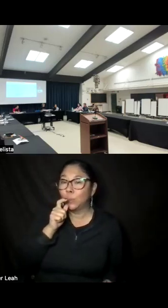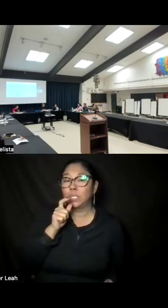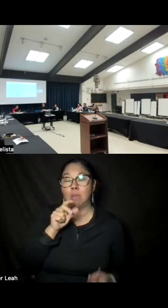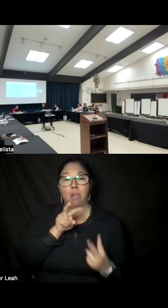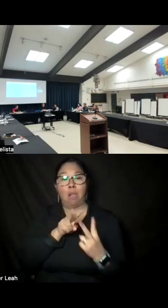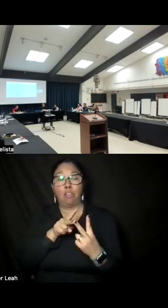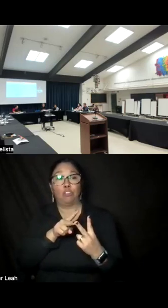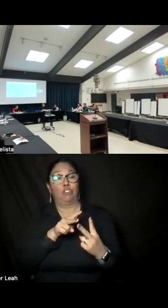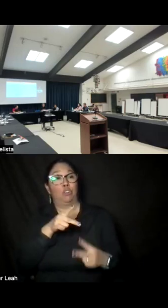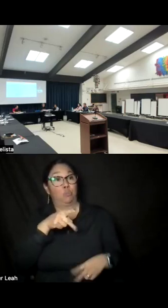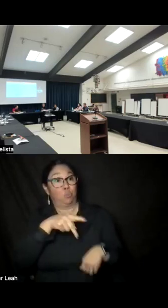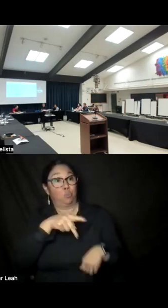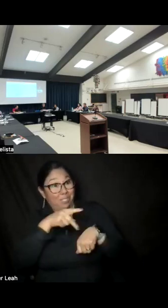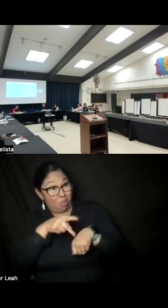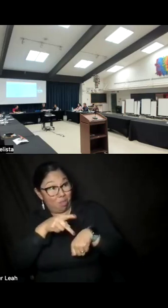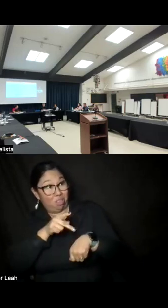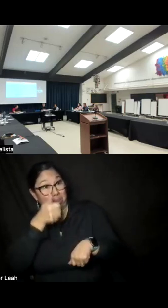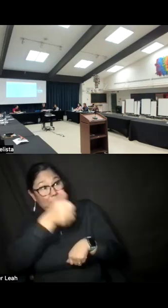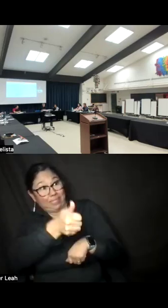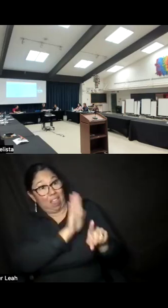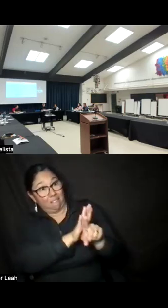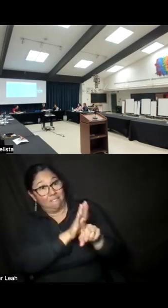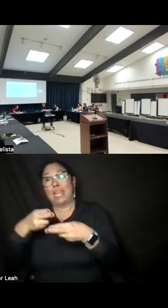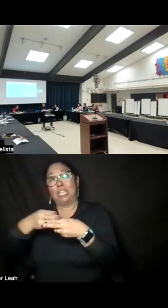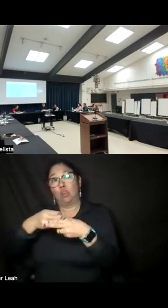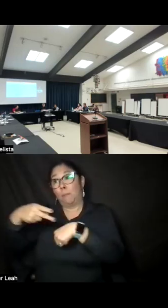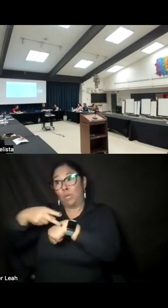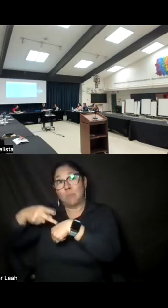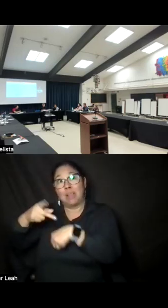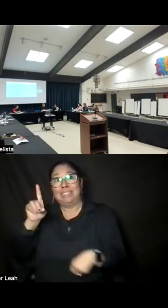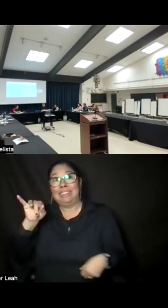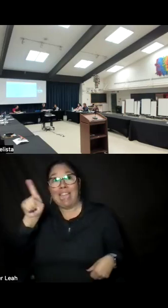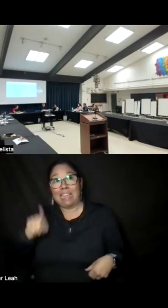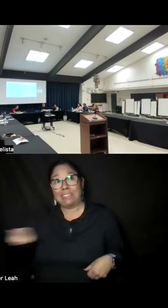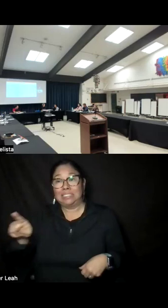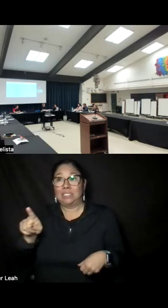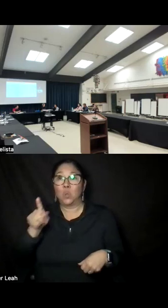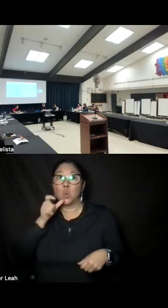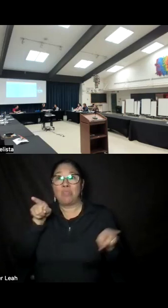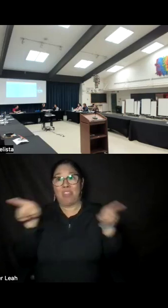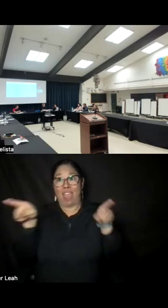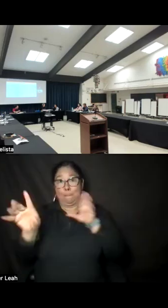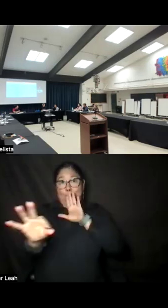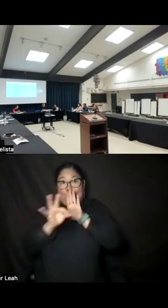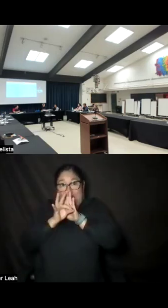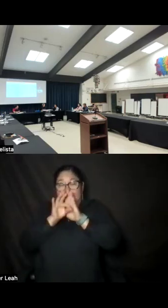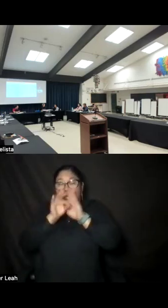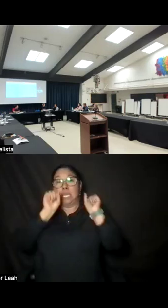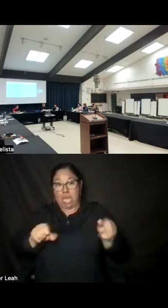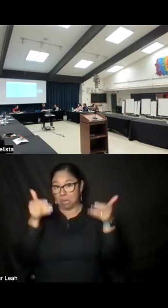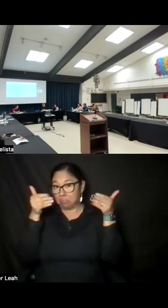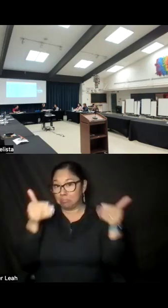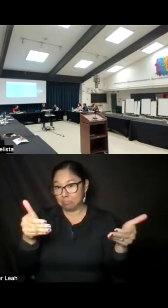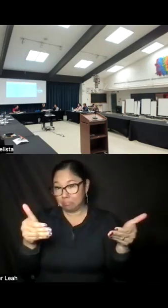Principal Bowders or Interim Principal Diaz I designate, can